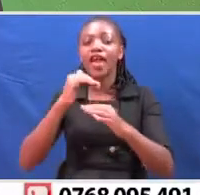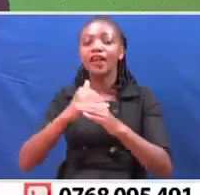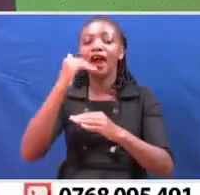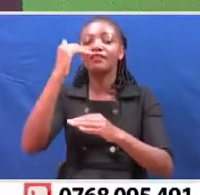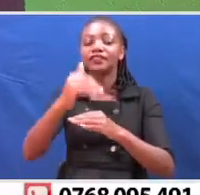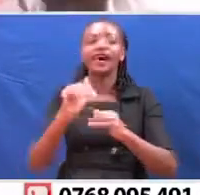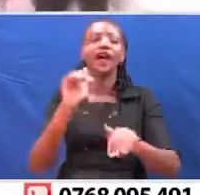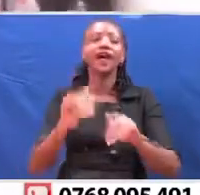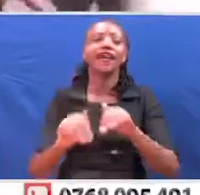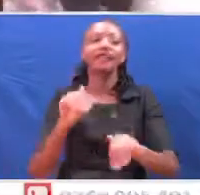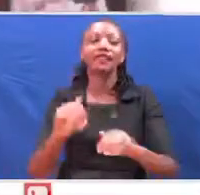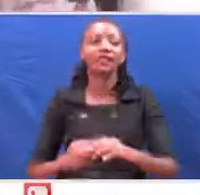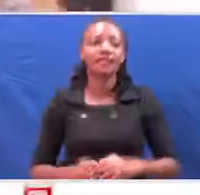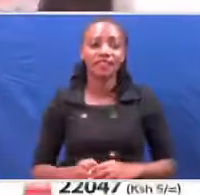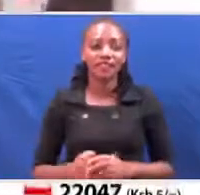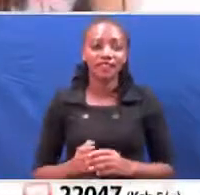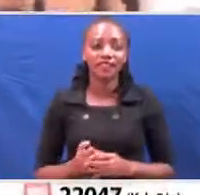election.